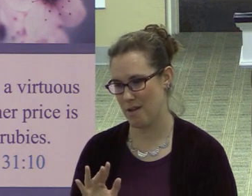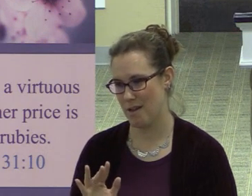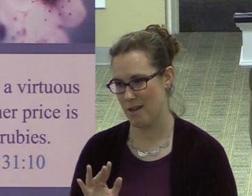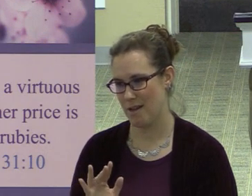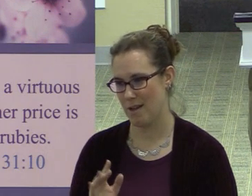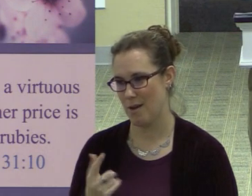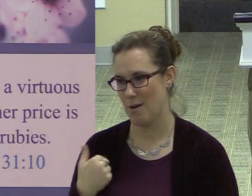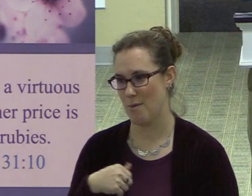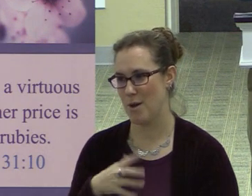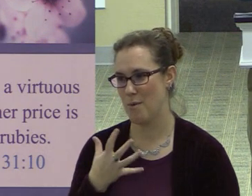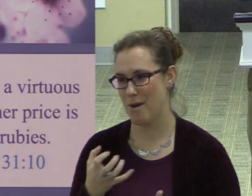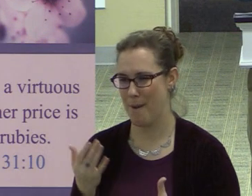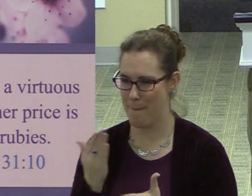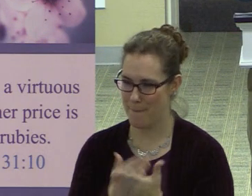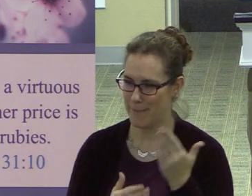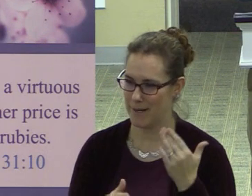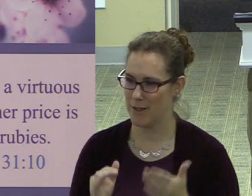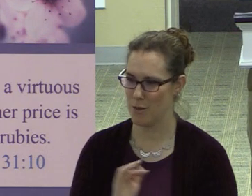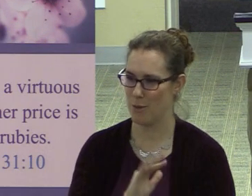We want a part in it.